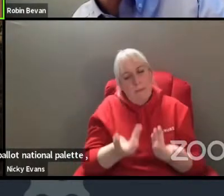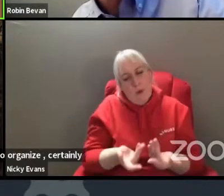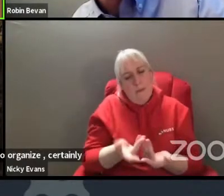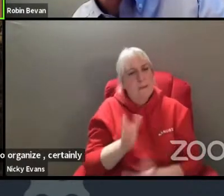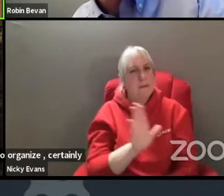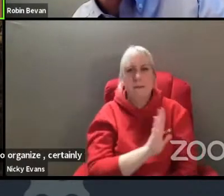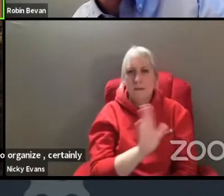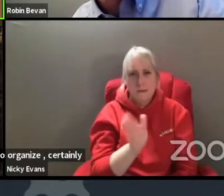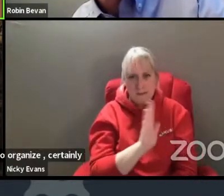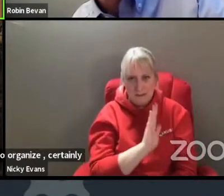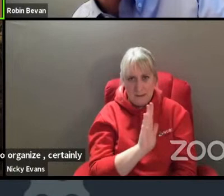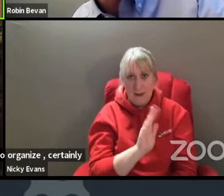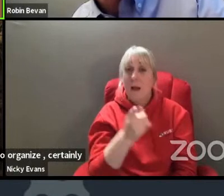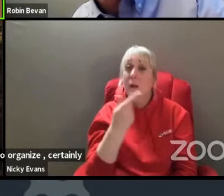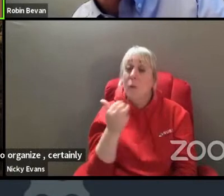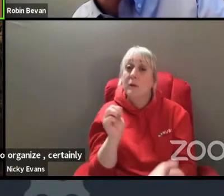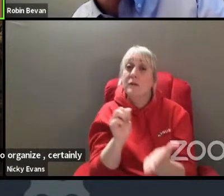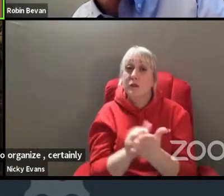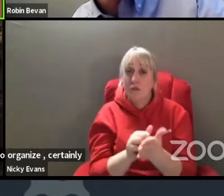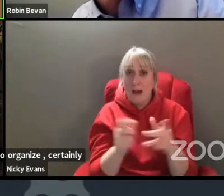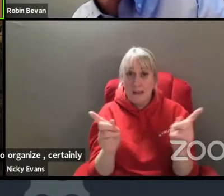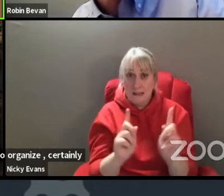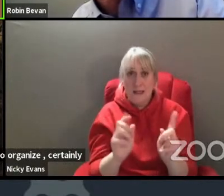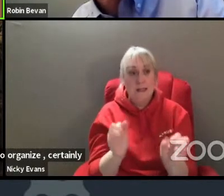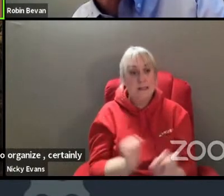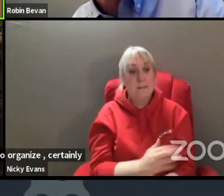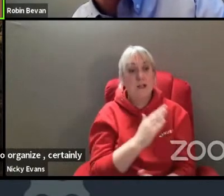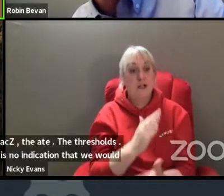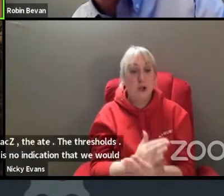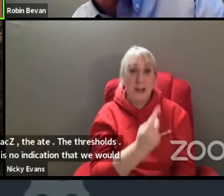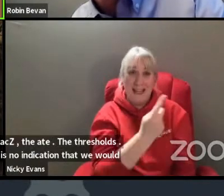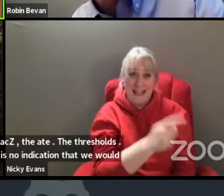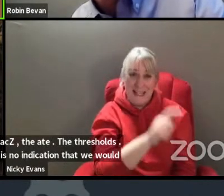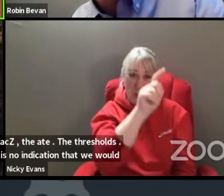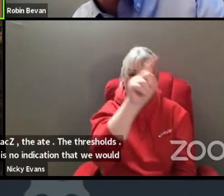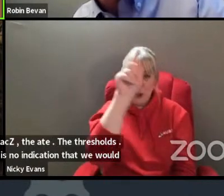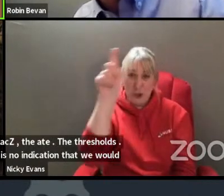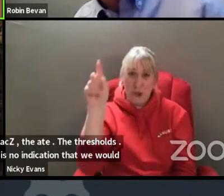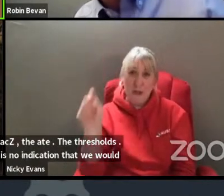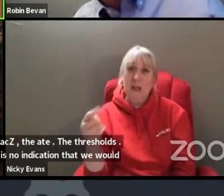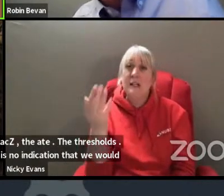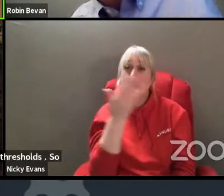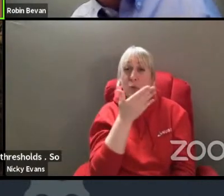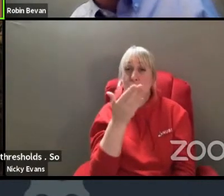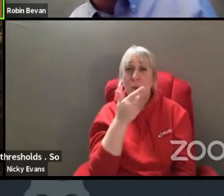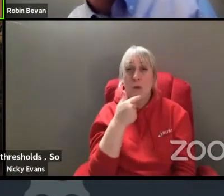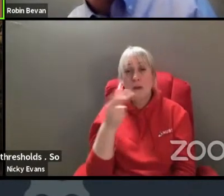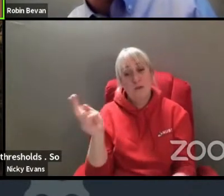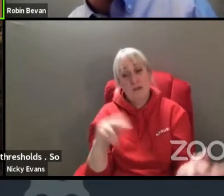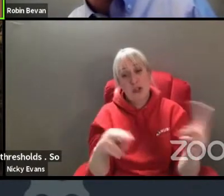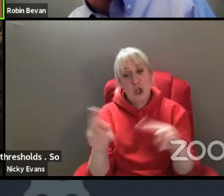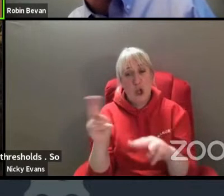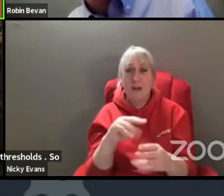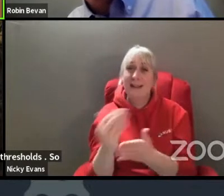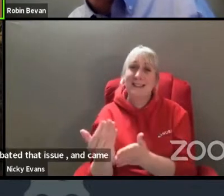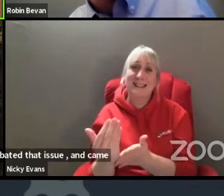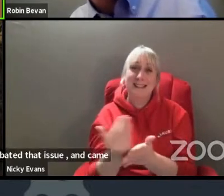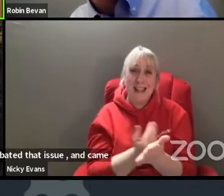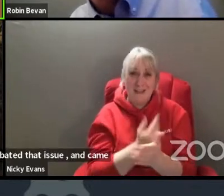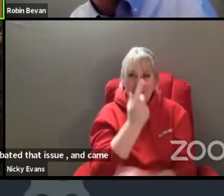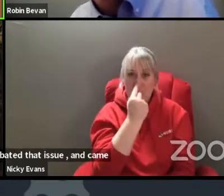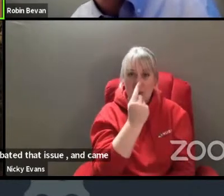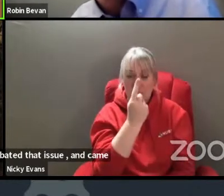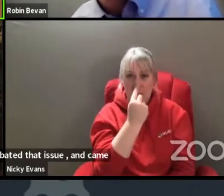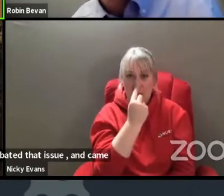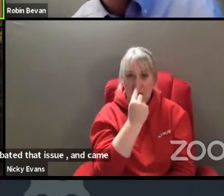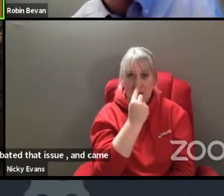go ahead is to ensure school by school that the return is as safe as possible. Given that infection